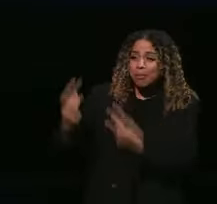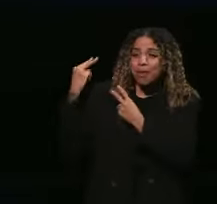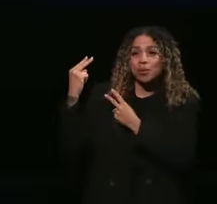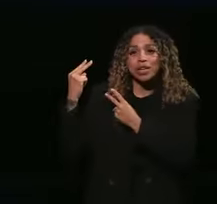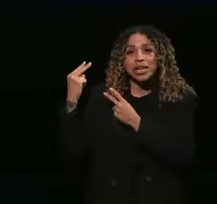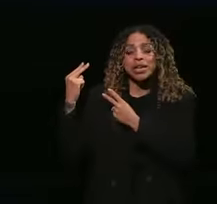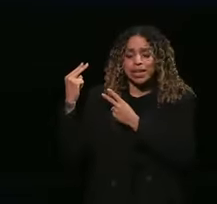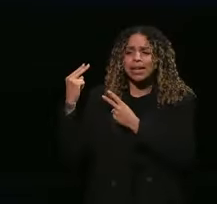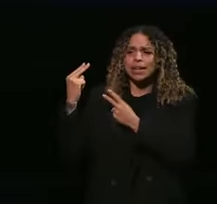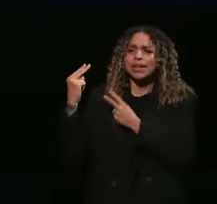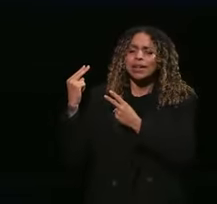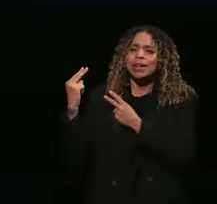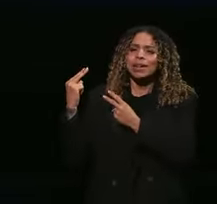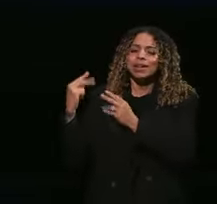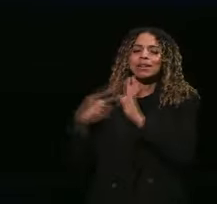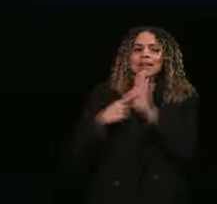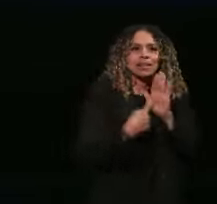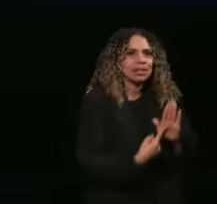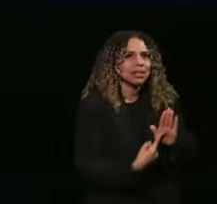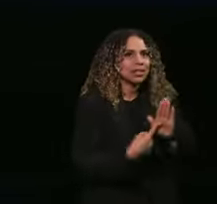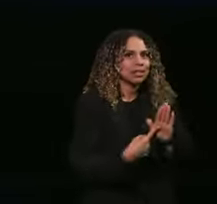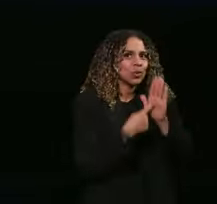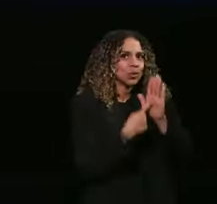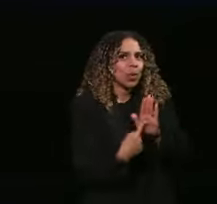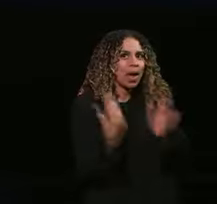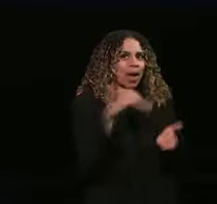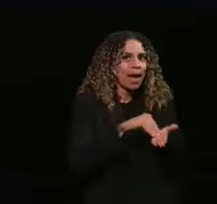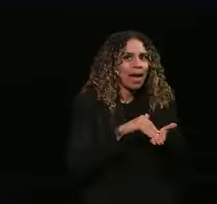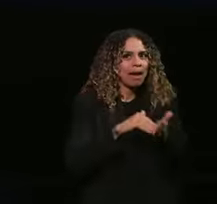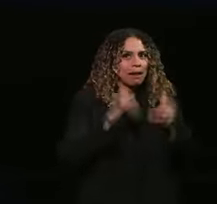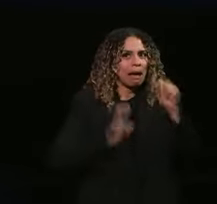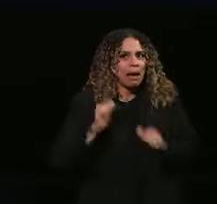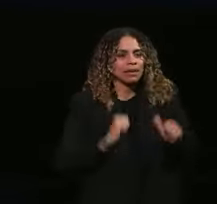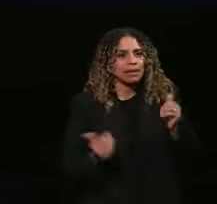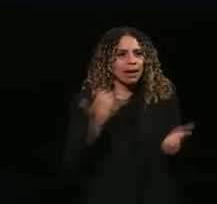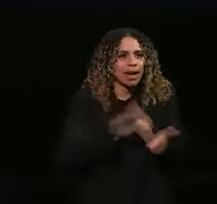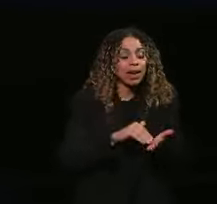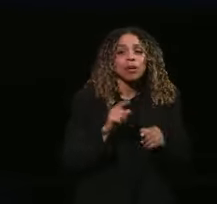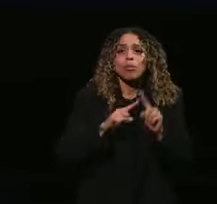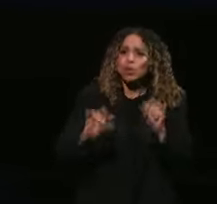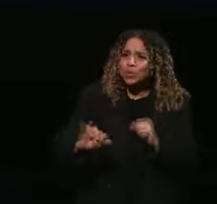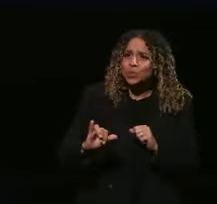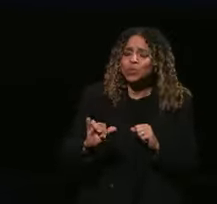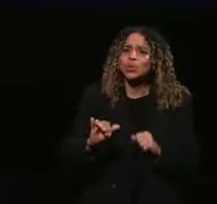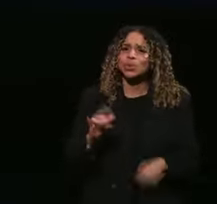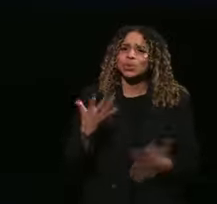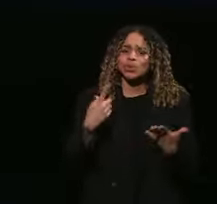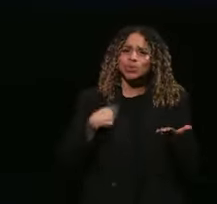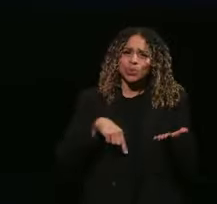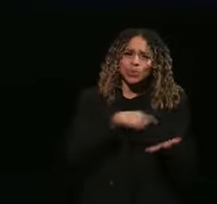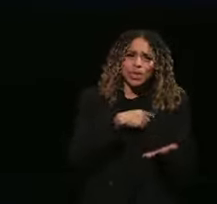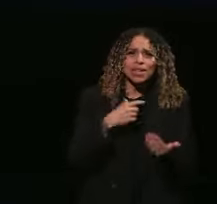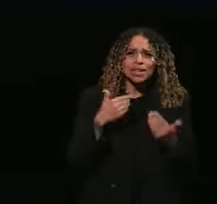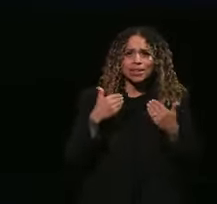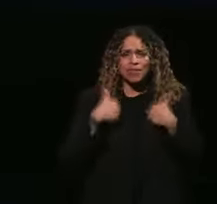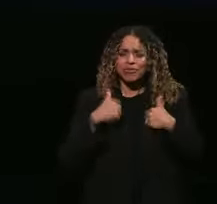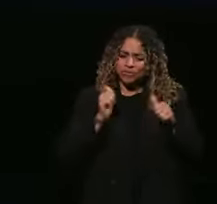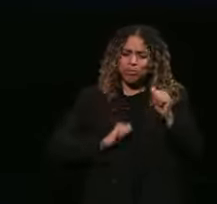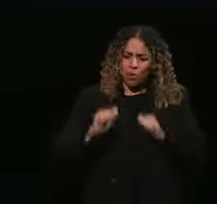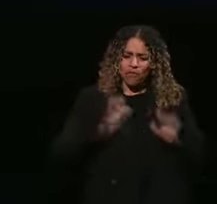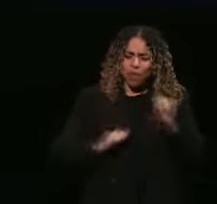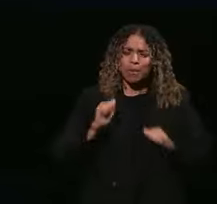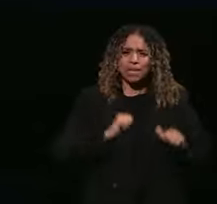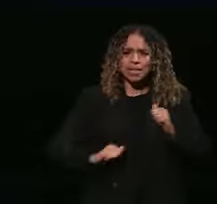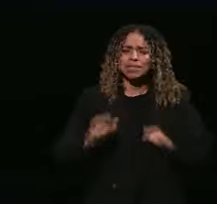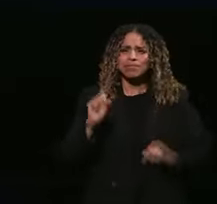through reenactment, but also like in a Brechtian theater, we are in the performance, we step outside of the